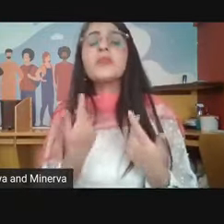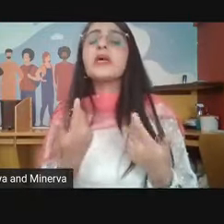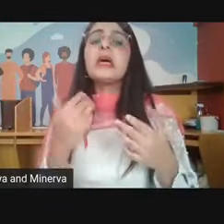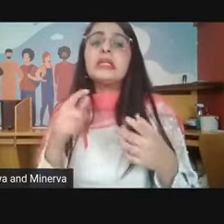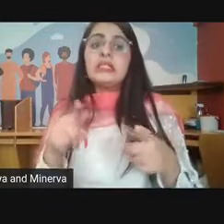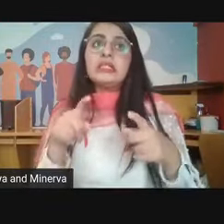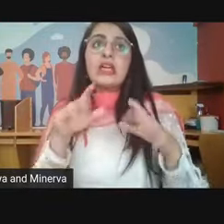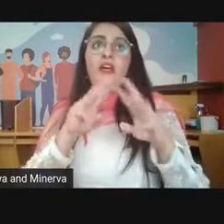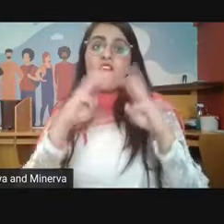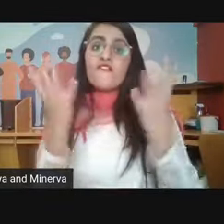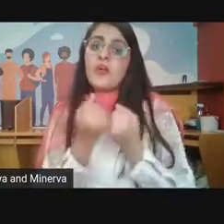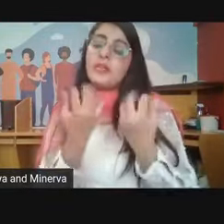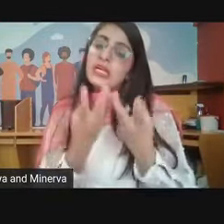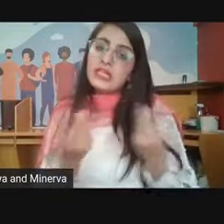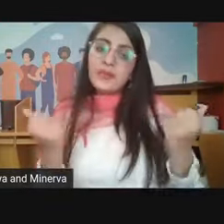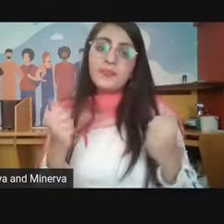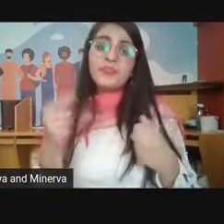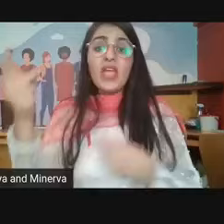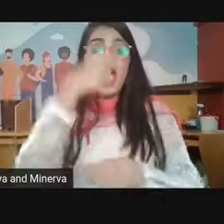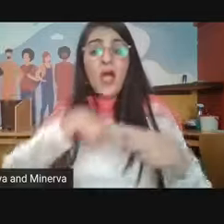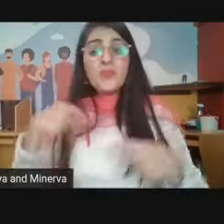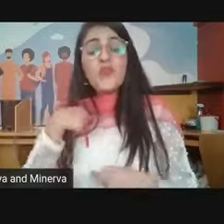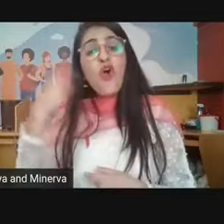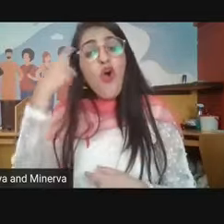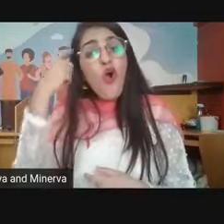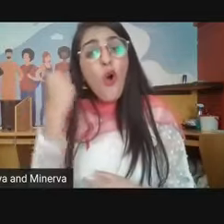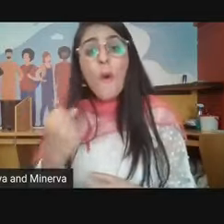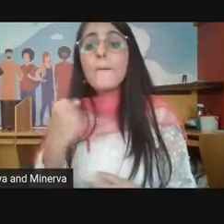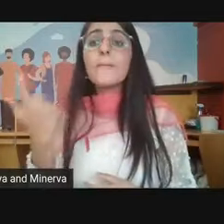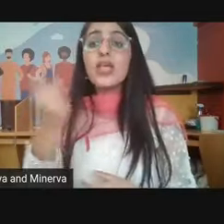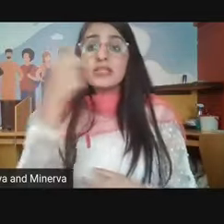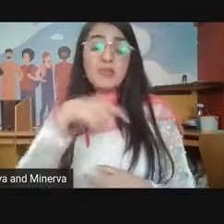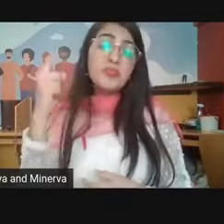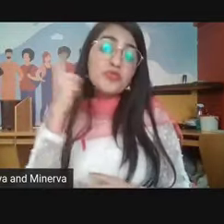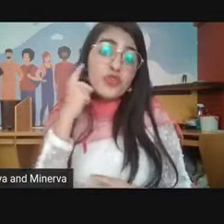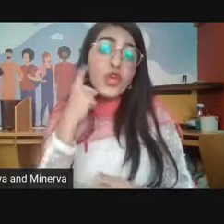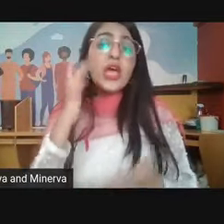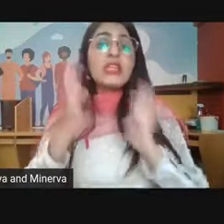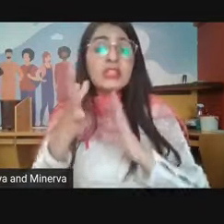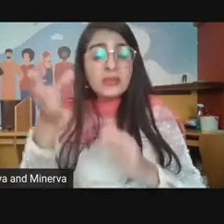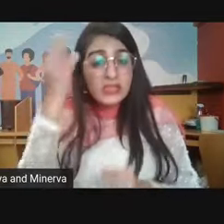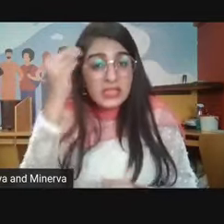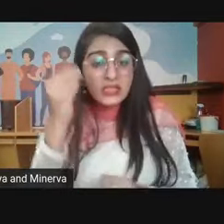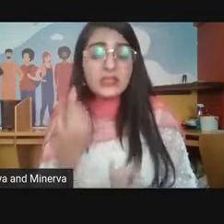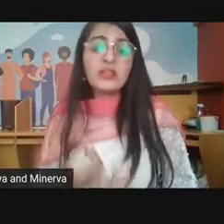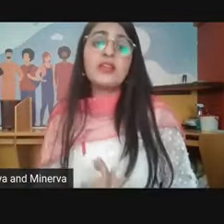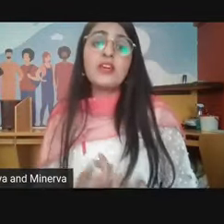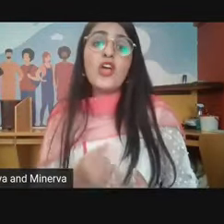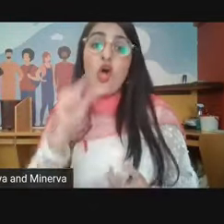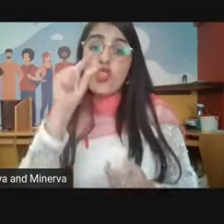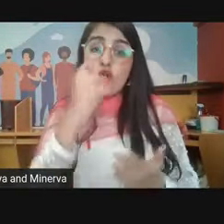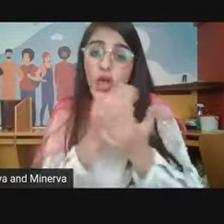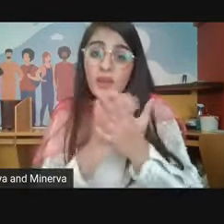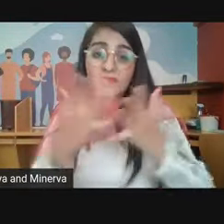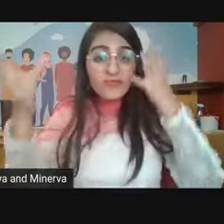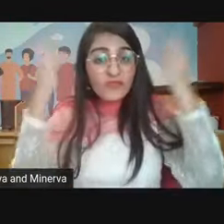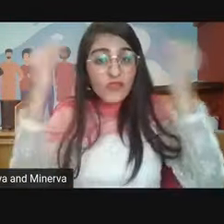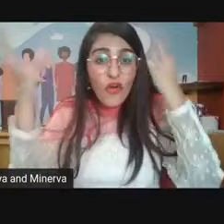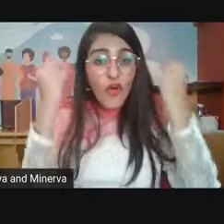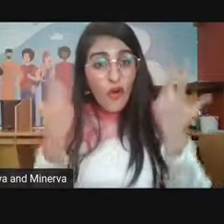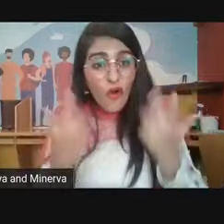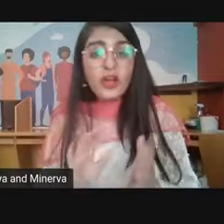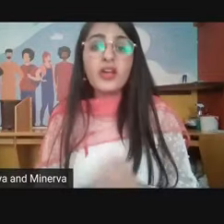saying ke I hope that everybody here that's listening to this could get some information